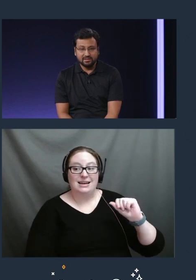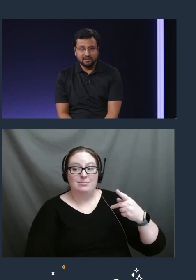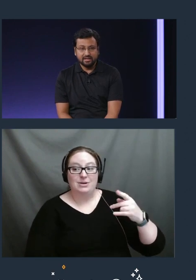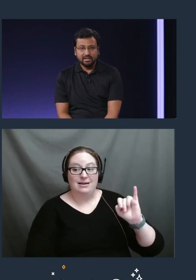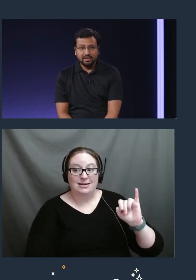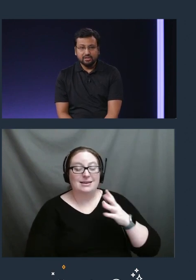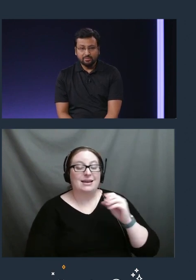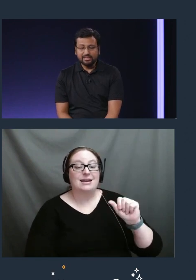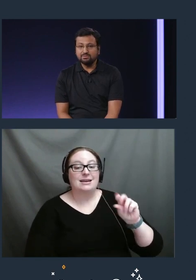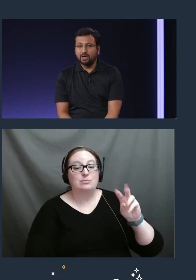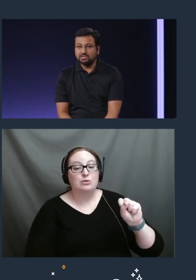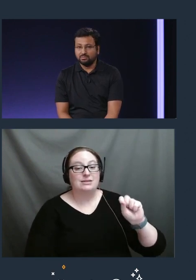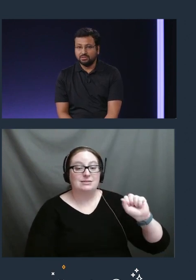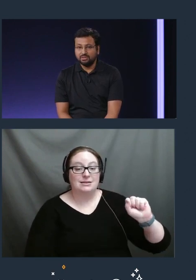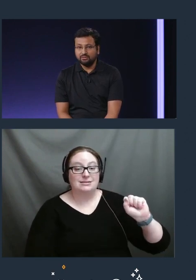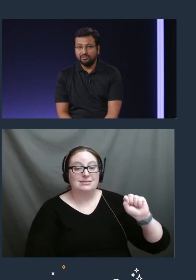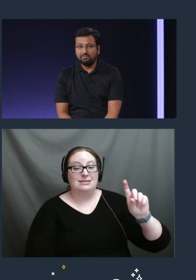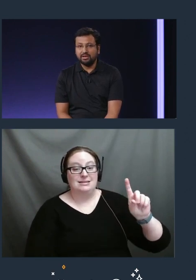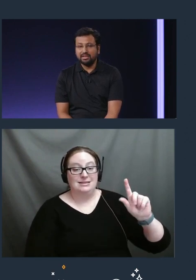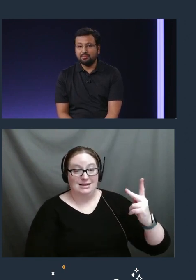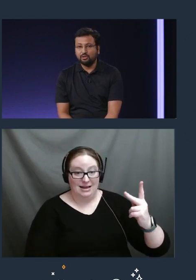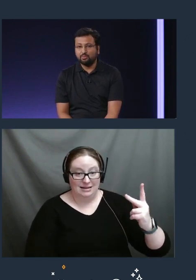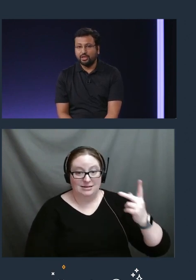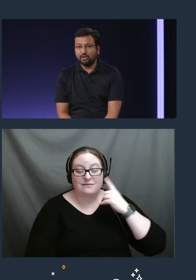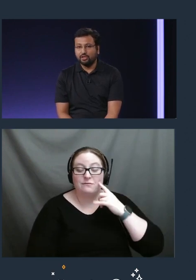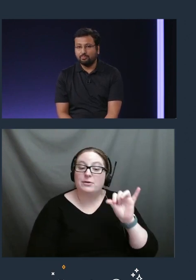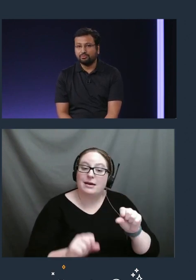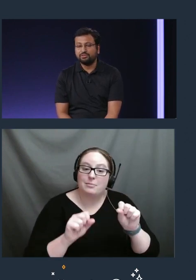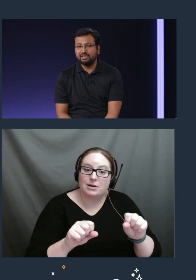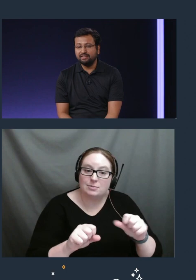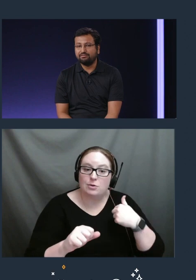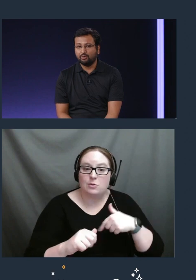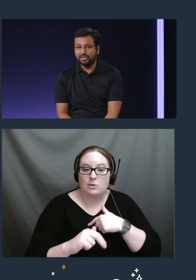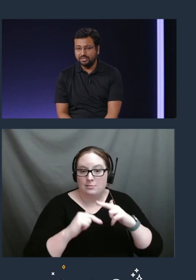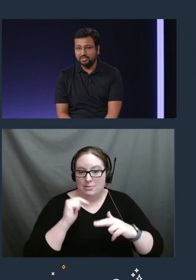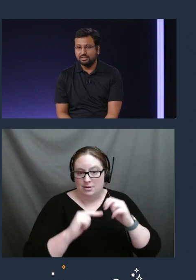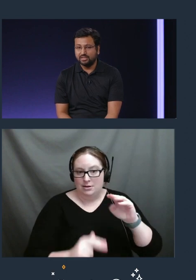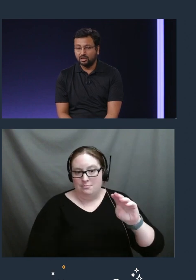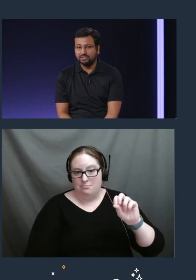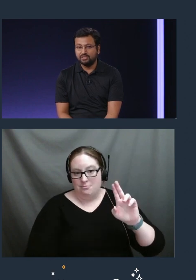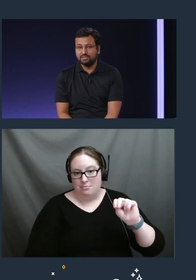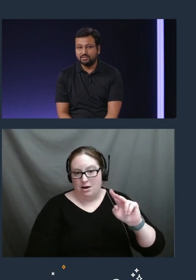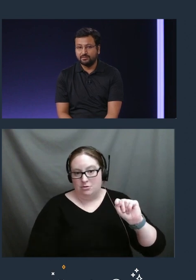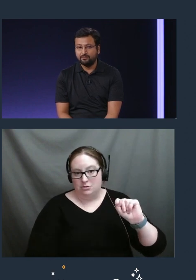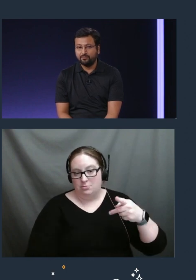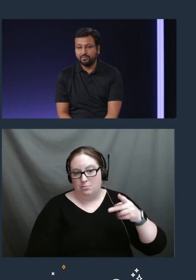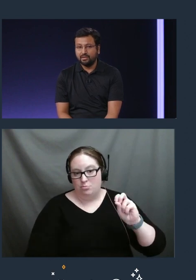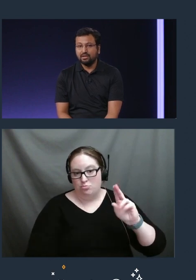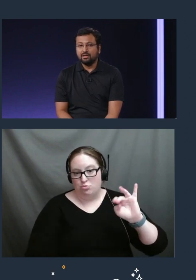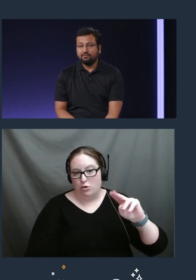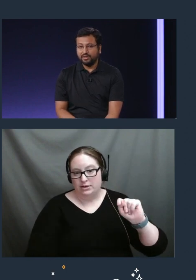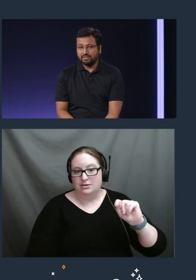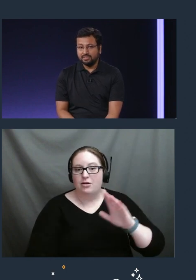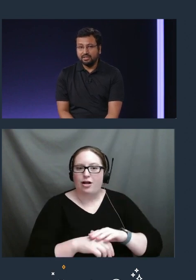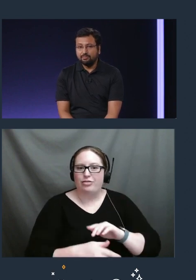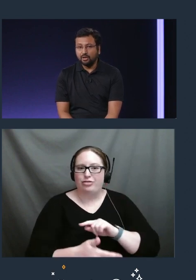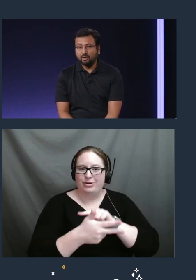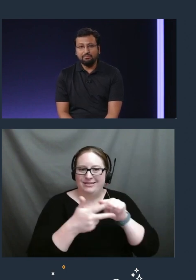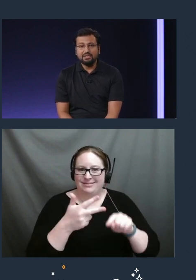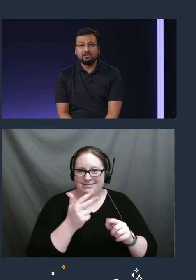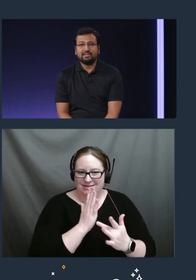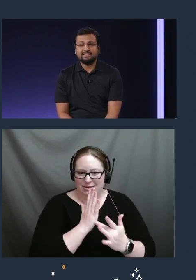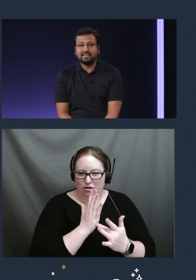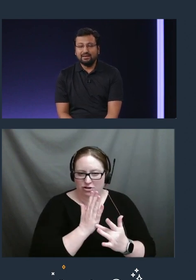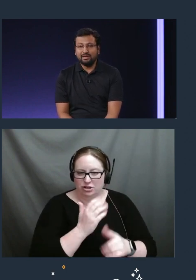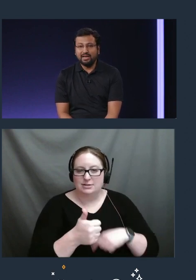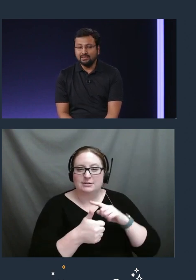SDKs. To make this possible, we are building Mount Point on top of 3 foundational technologies. First, Mount Point